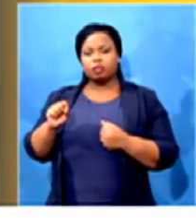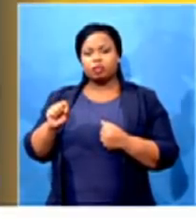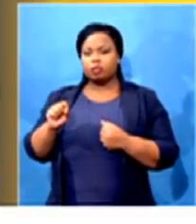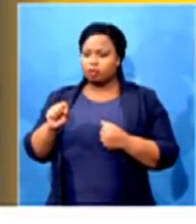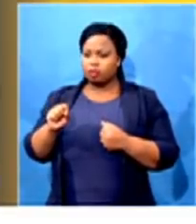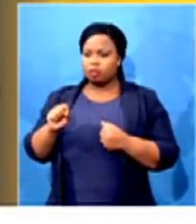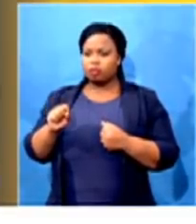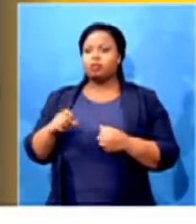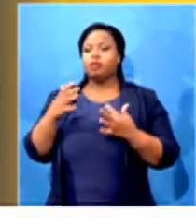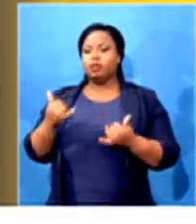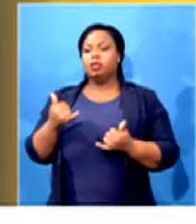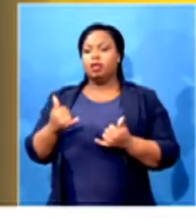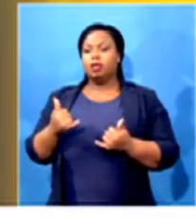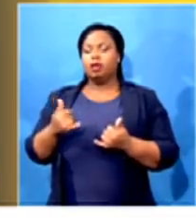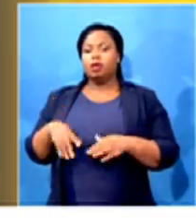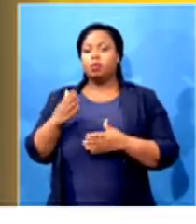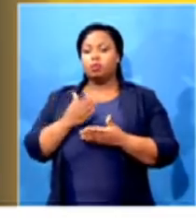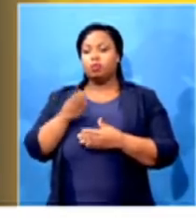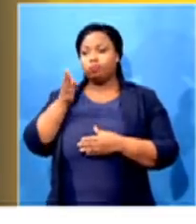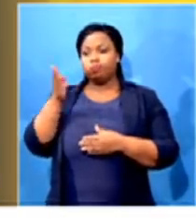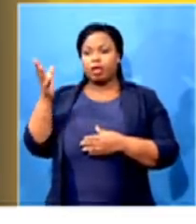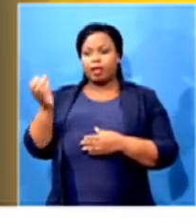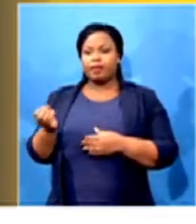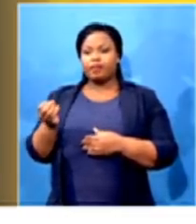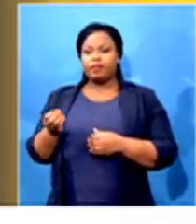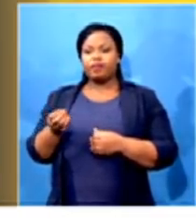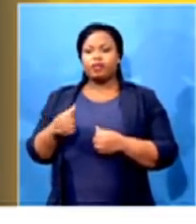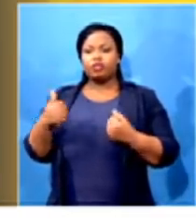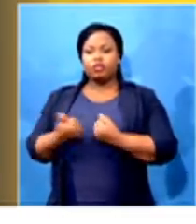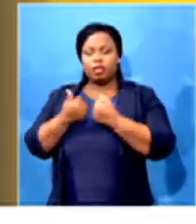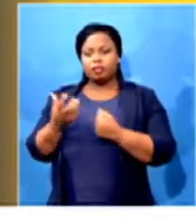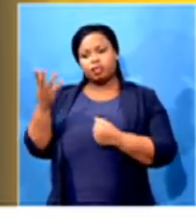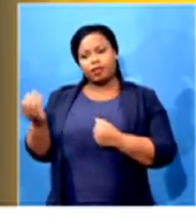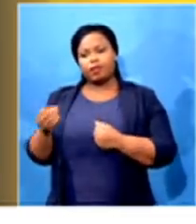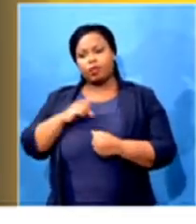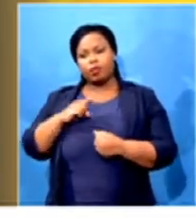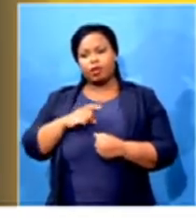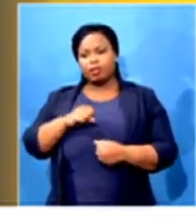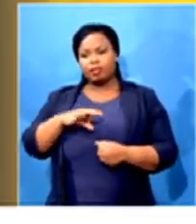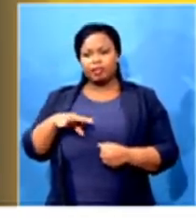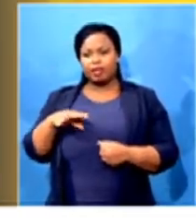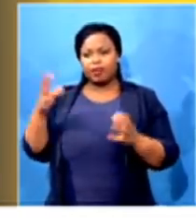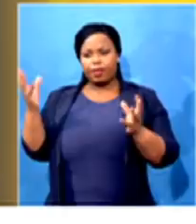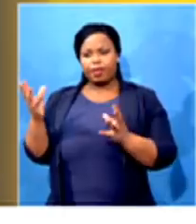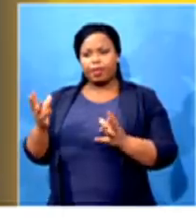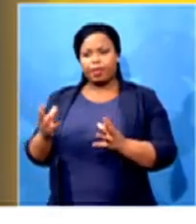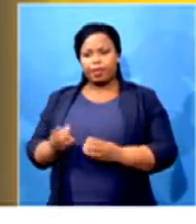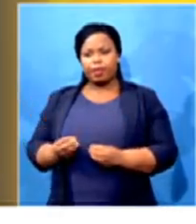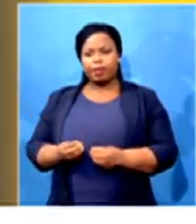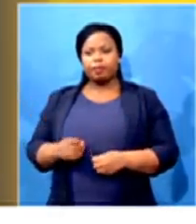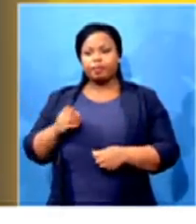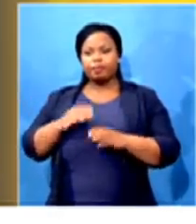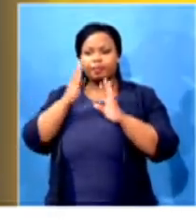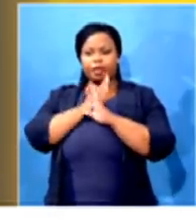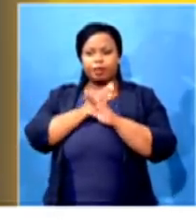was, is currently running out of some of the reagents, immediately we got into action and we got the private sector to come in and